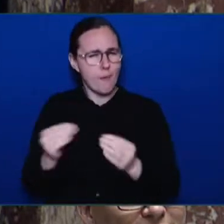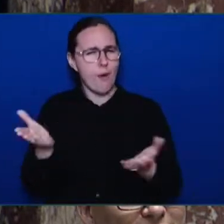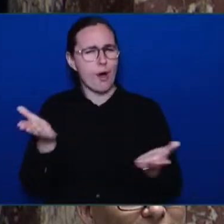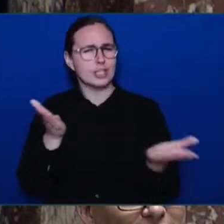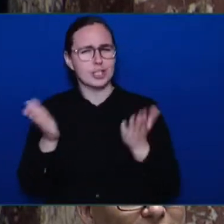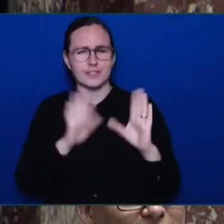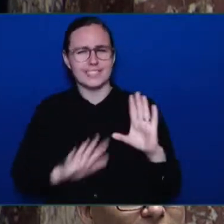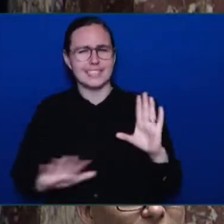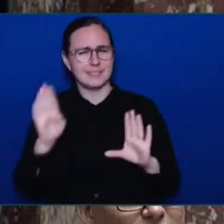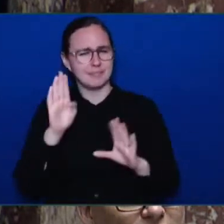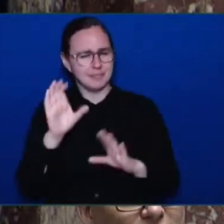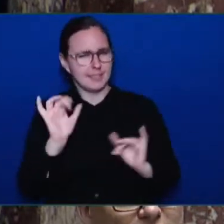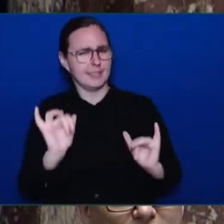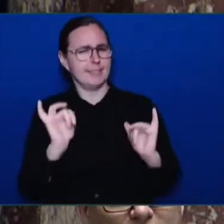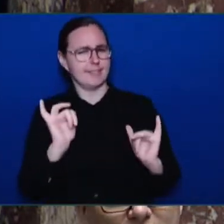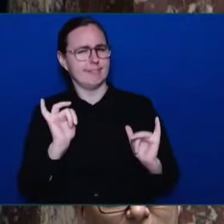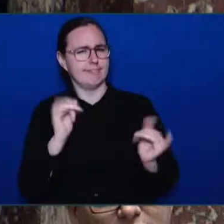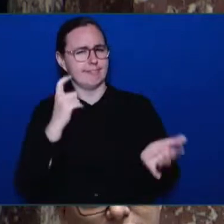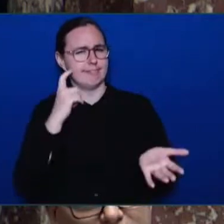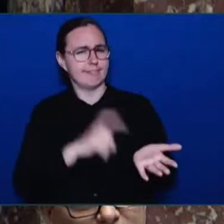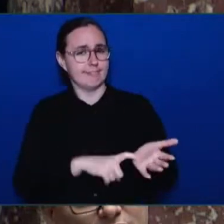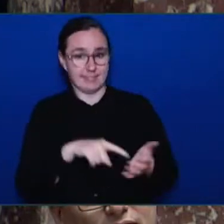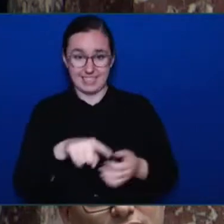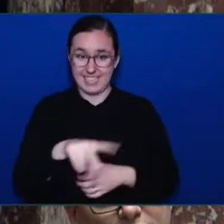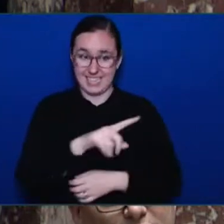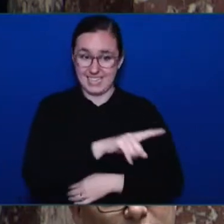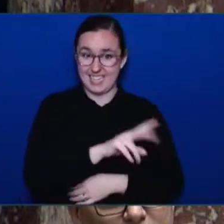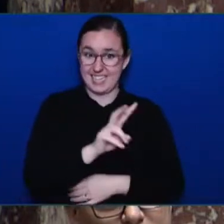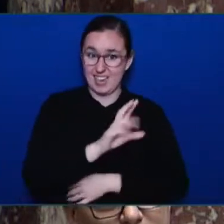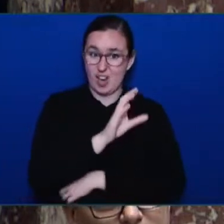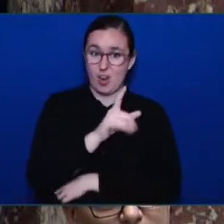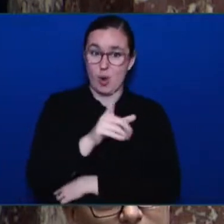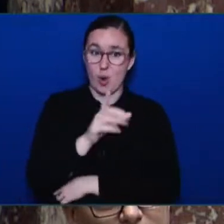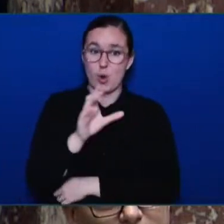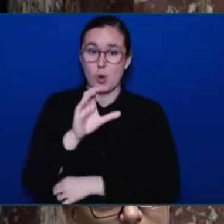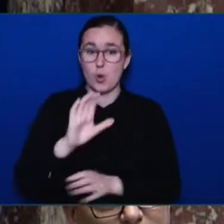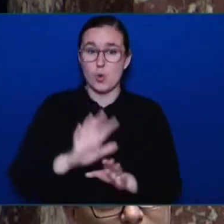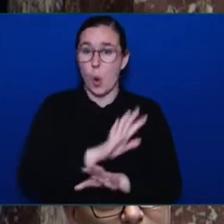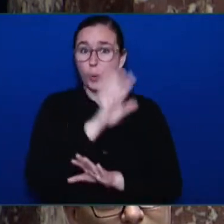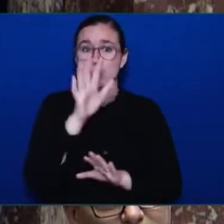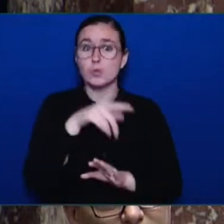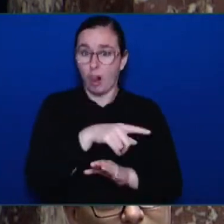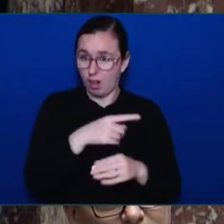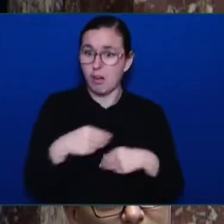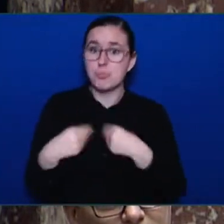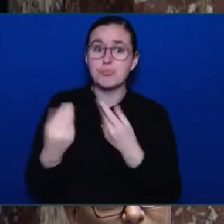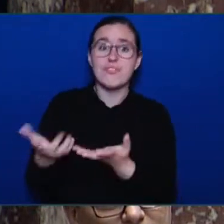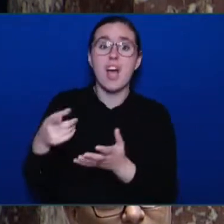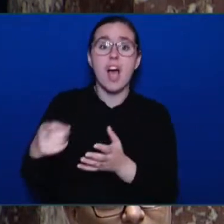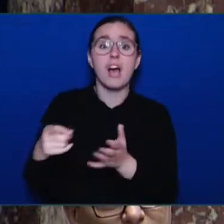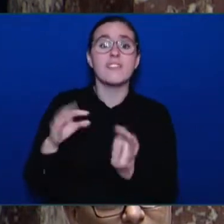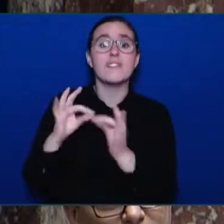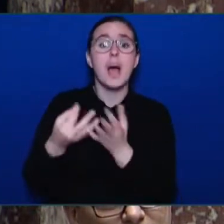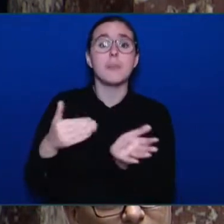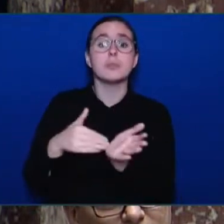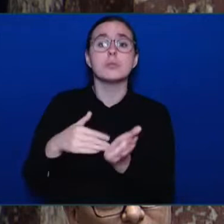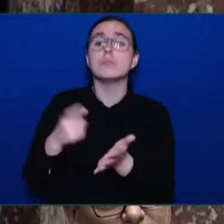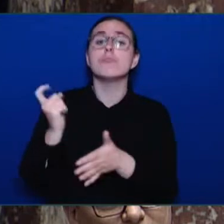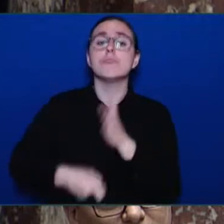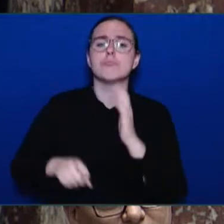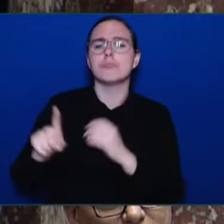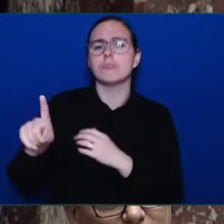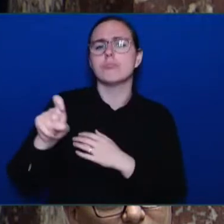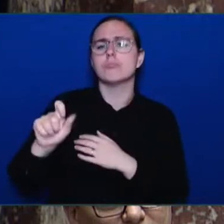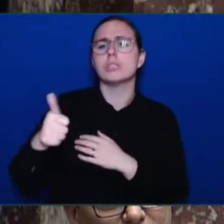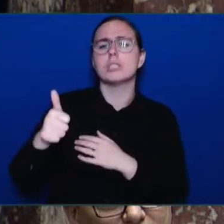family doctor for $110 a month. In Maclean's, the owner said this, quote, "The reality is that the kinds of changes